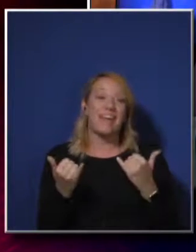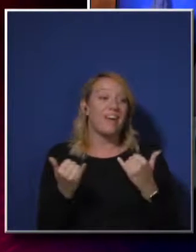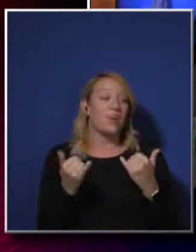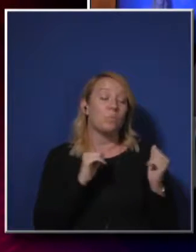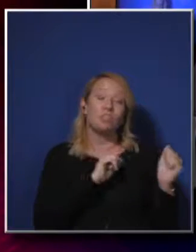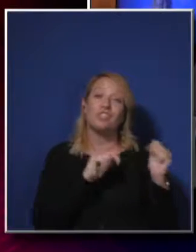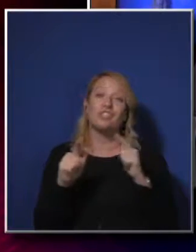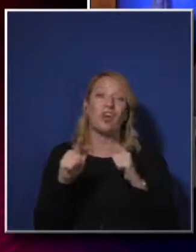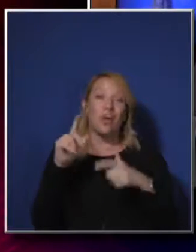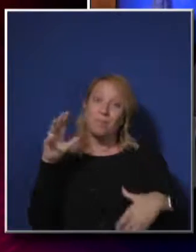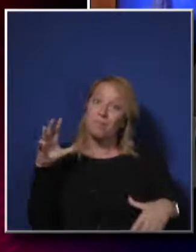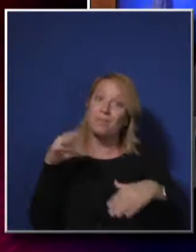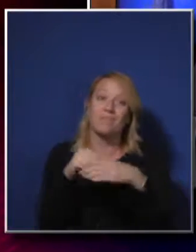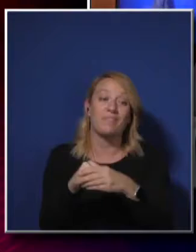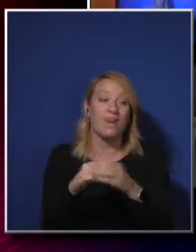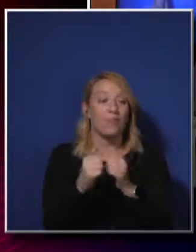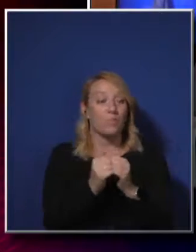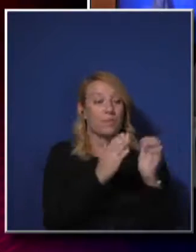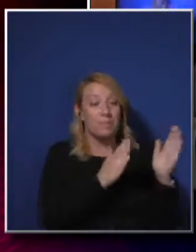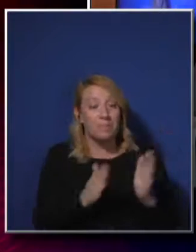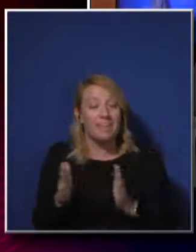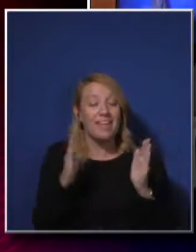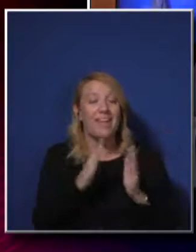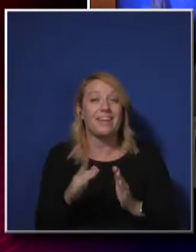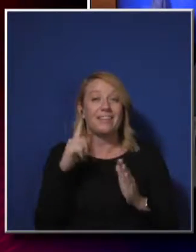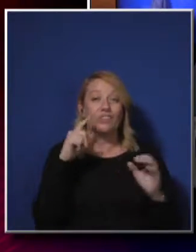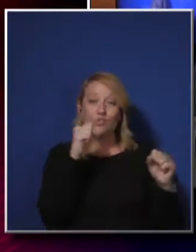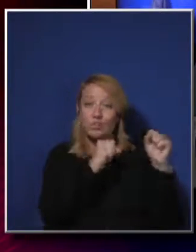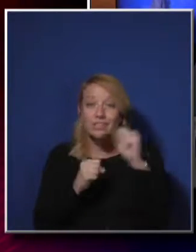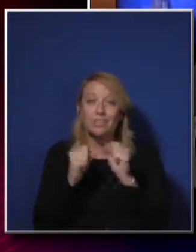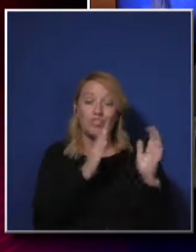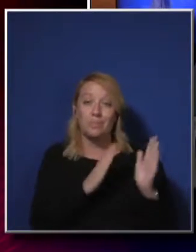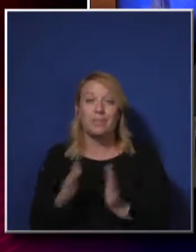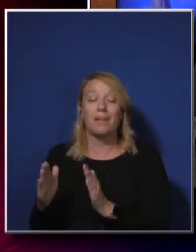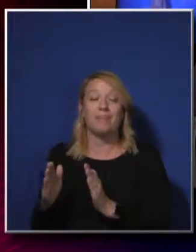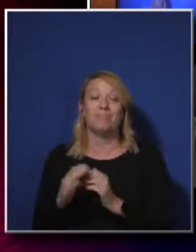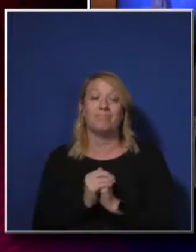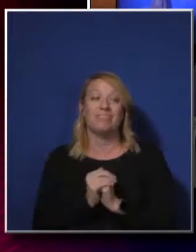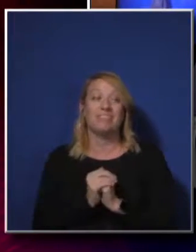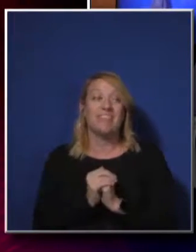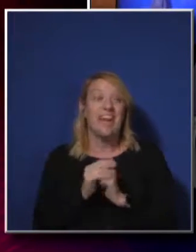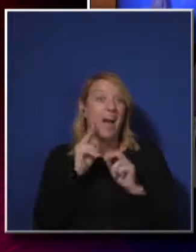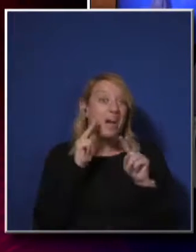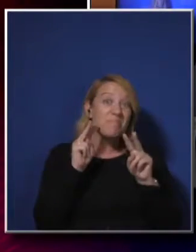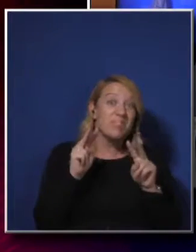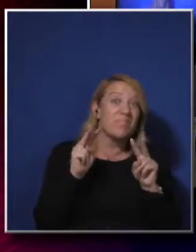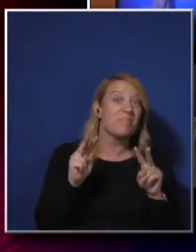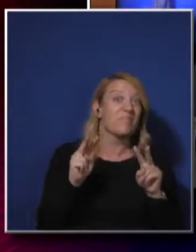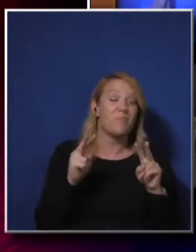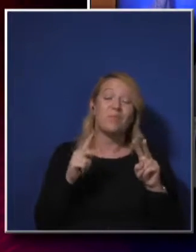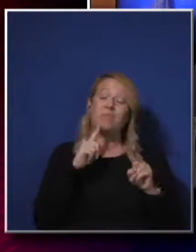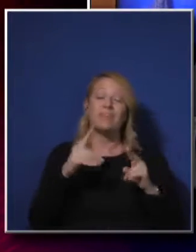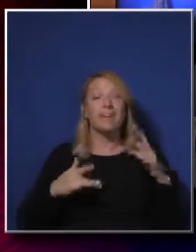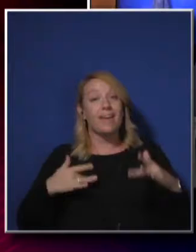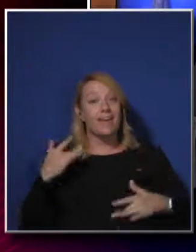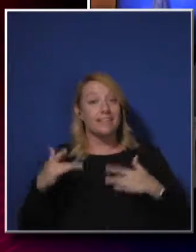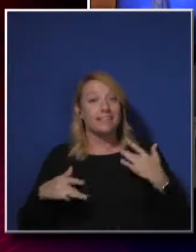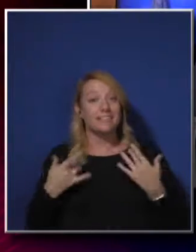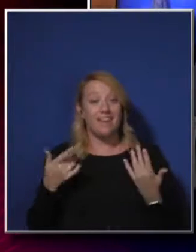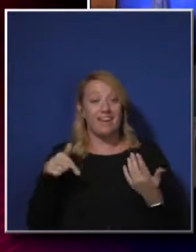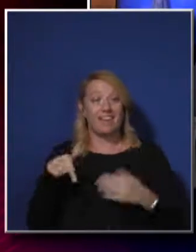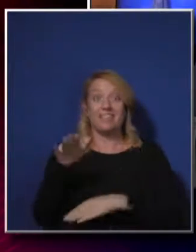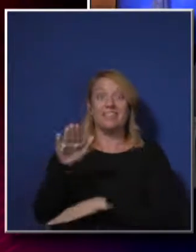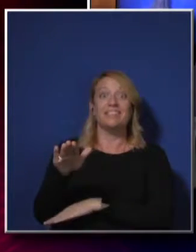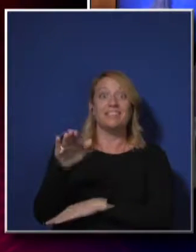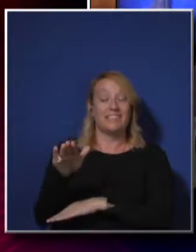engaged in strategic planning. I'm really looking forward and excited that we're going to have the opportunity this